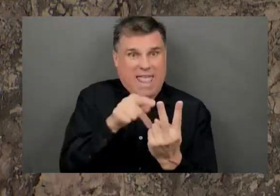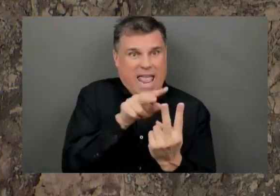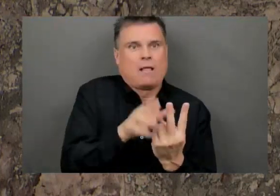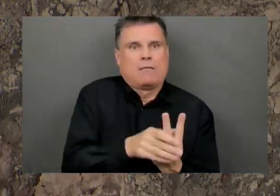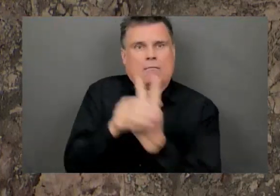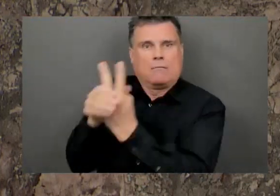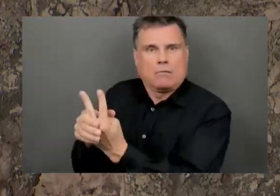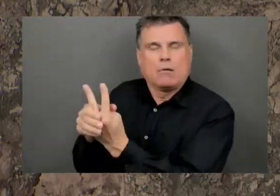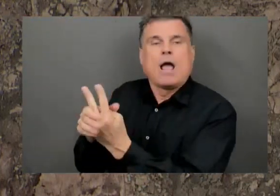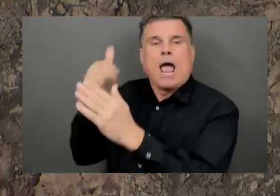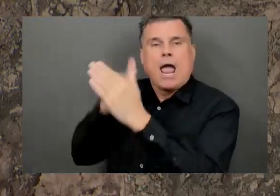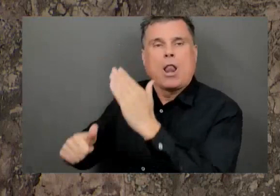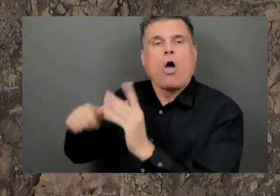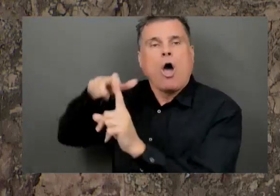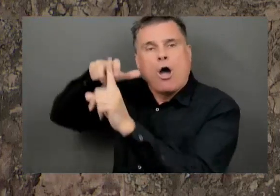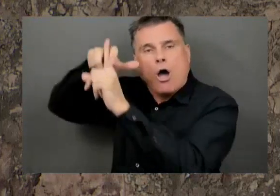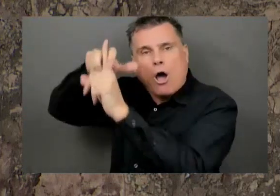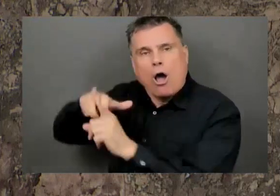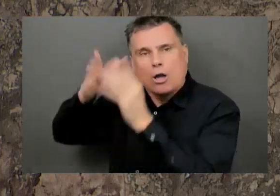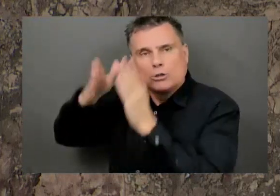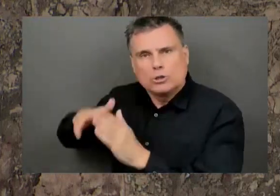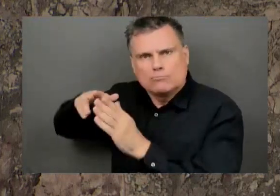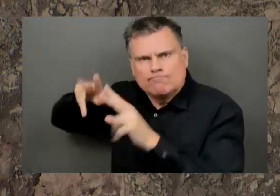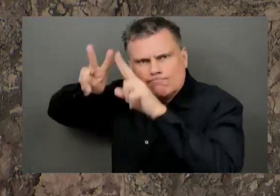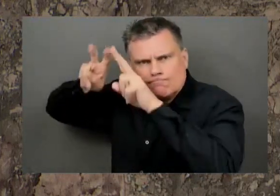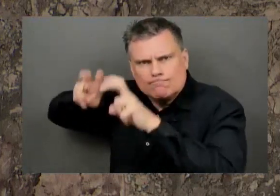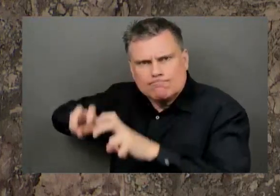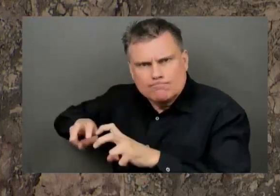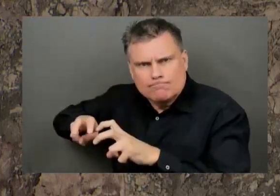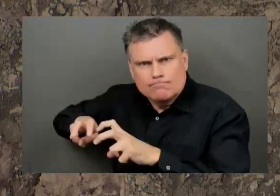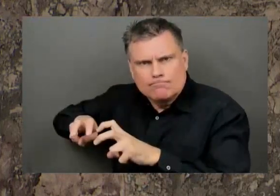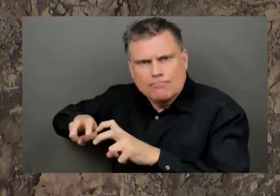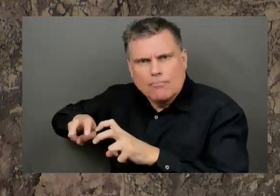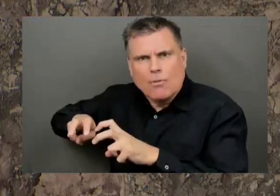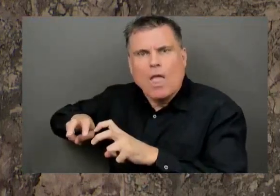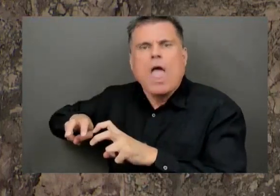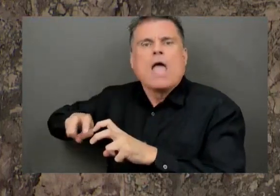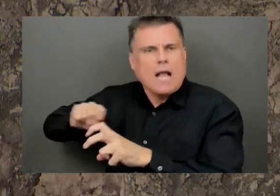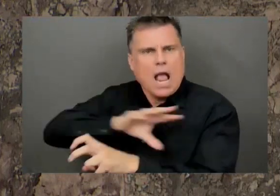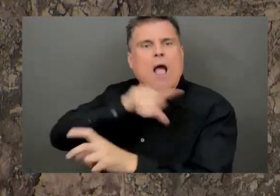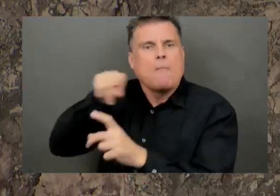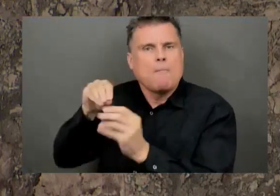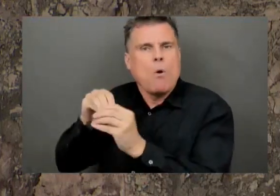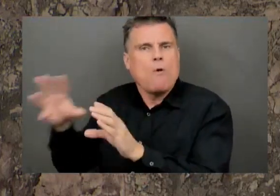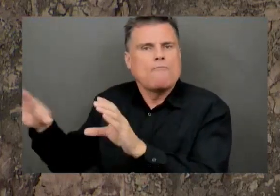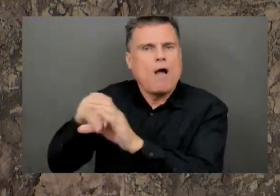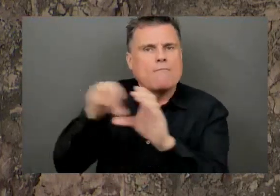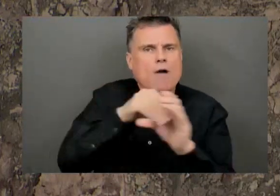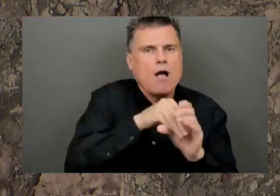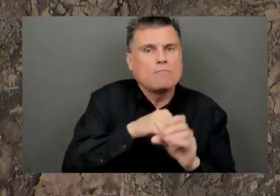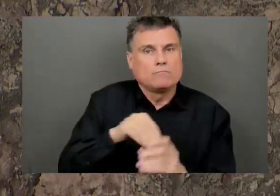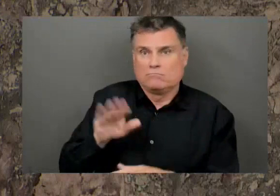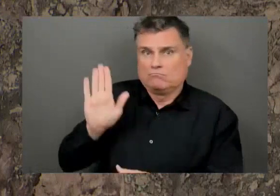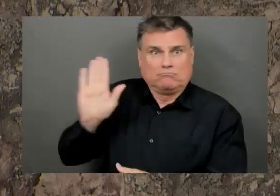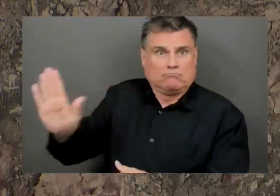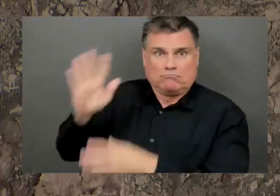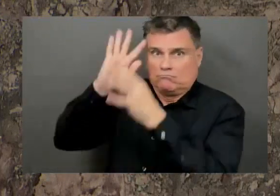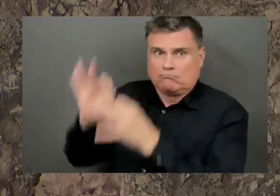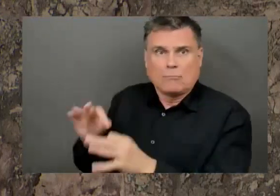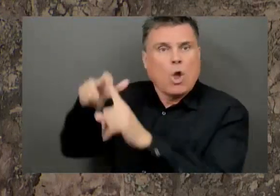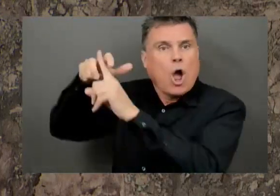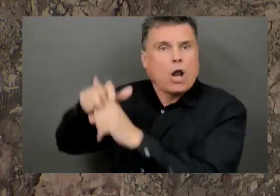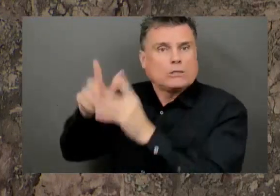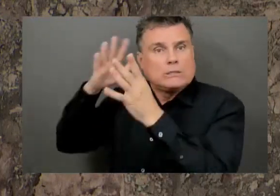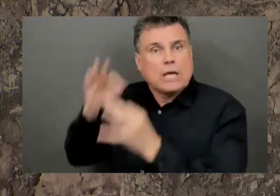broaden that review as is required. Mr. Speaker, that's entirely his right. And if he decides to do so, of course, government will support